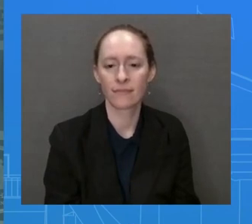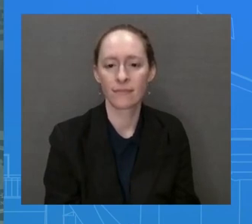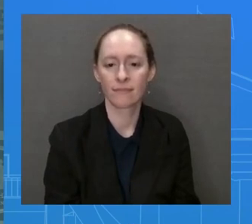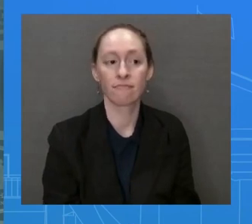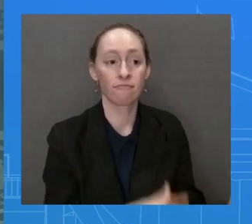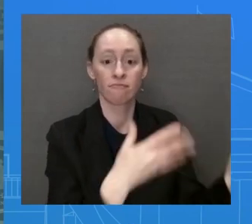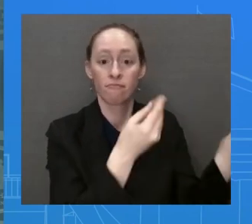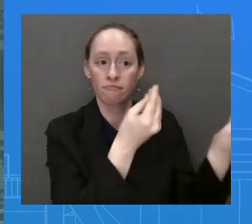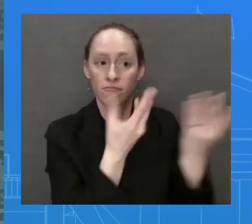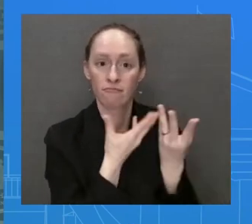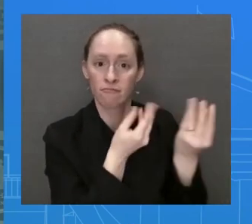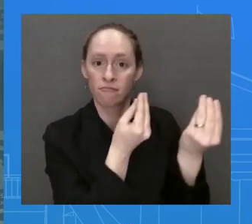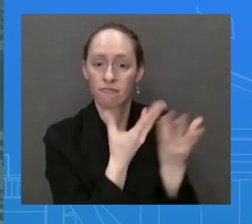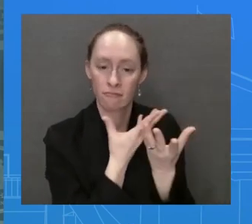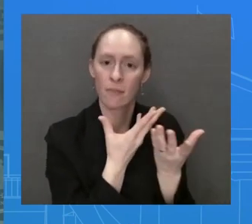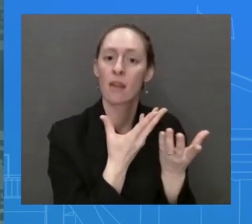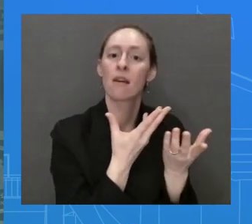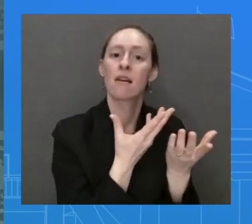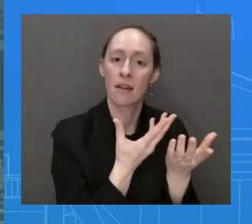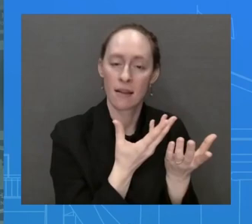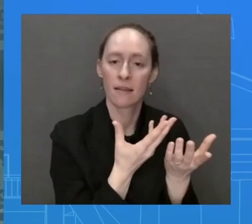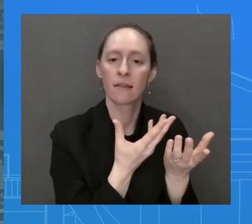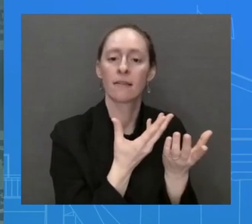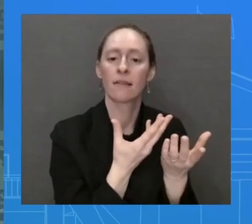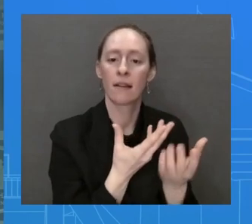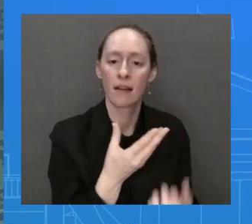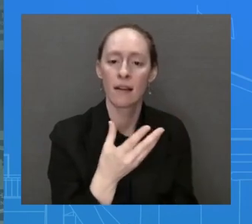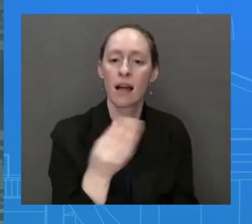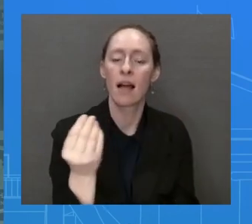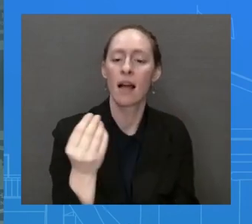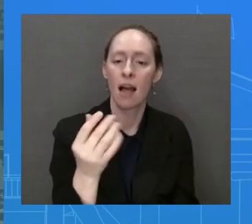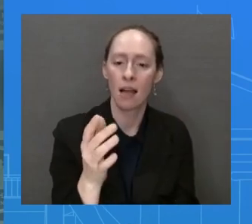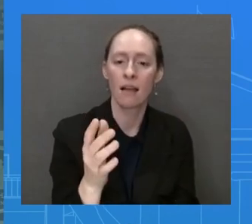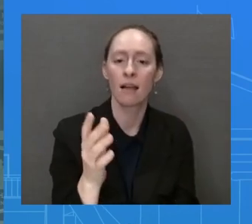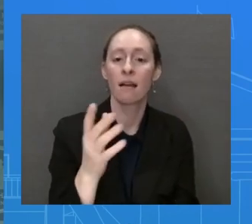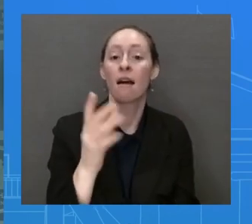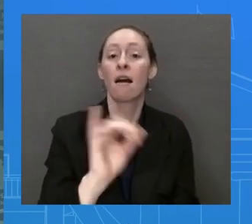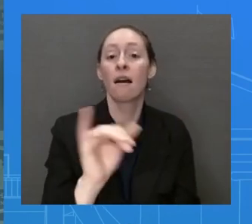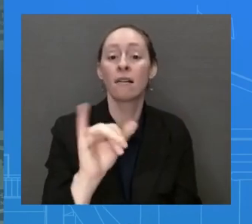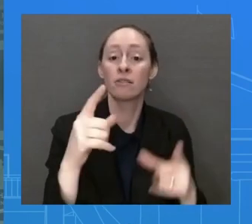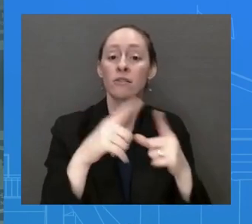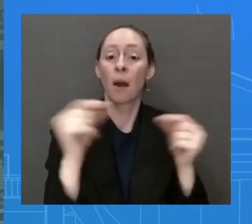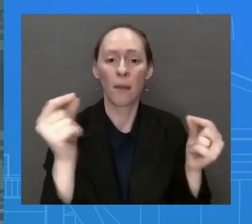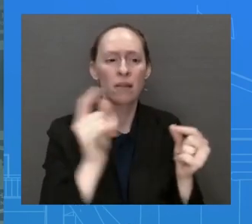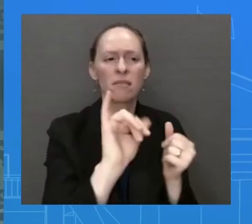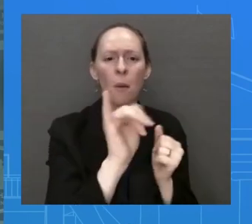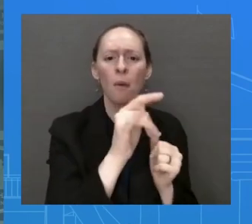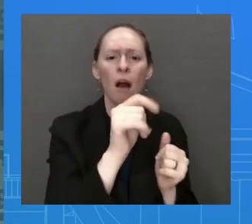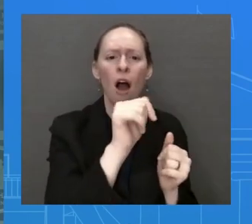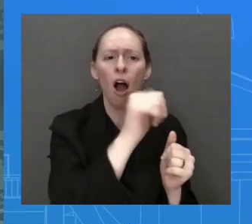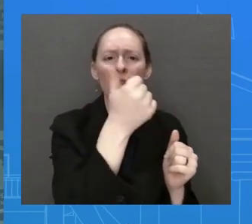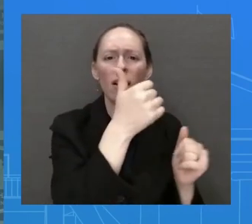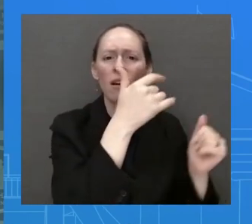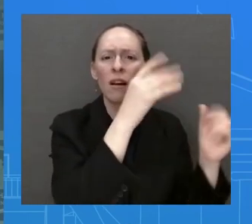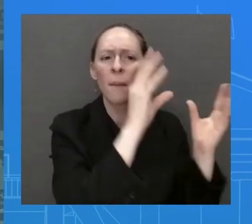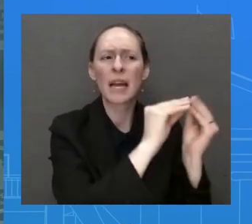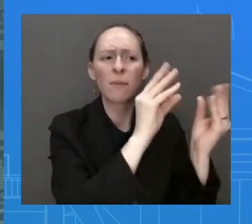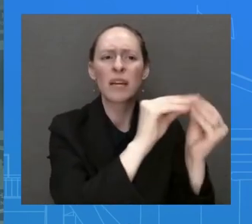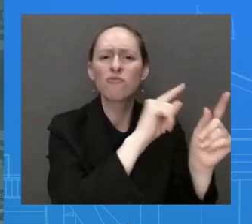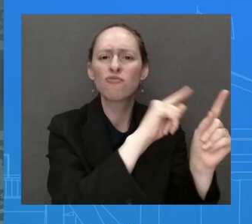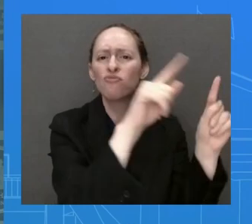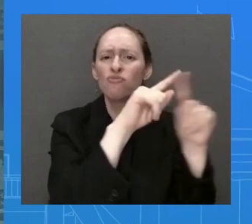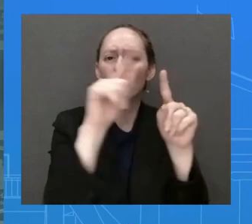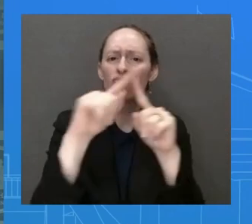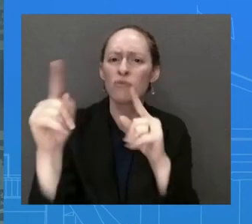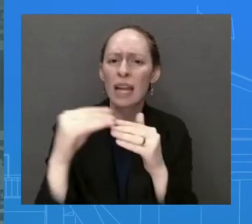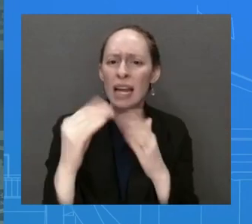Kishida will debrief on those consultations. Again, don't want to get ahead of, we're going to have a readout for you. They're having this conversation currently. And